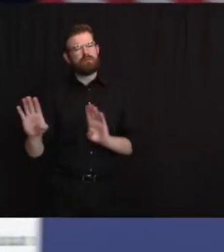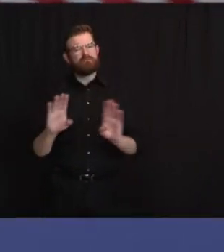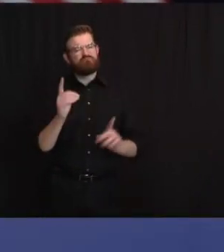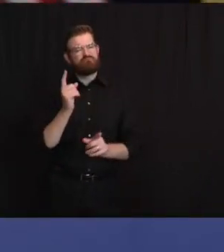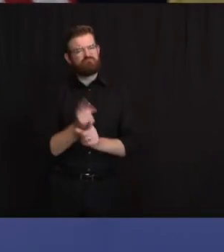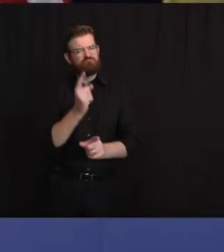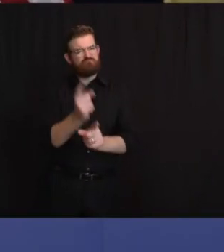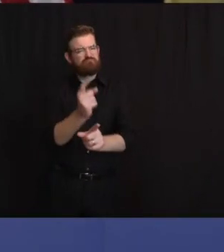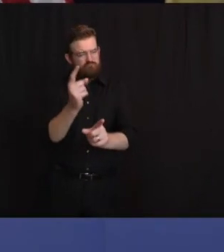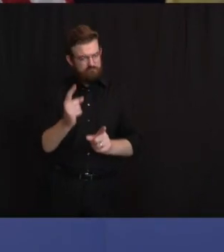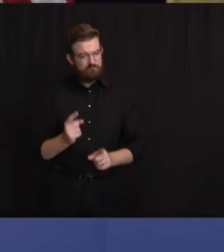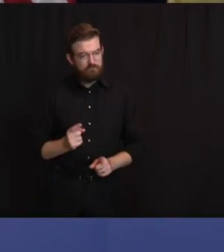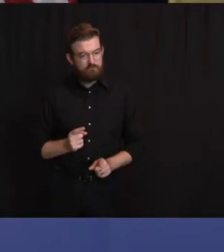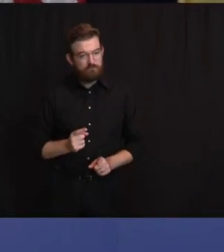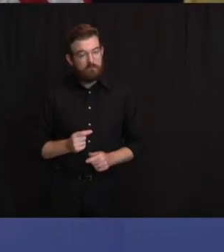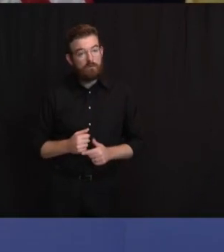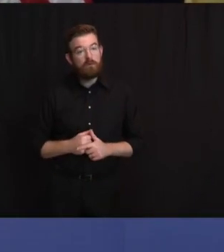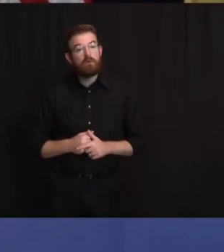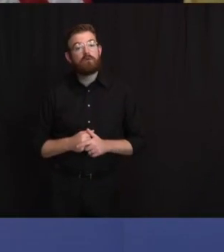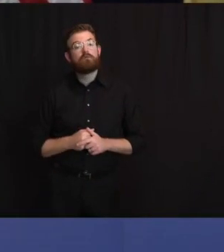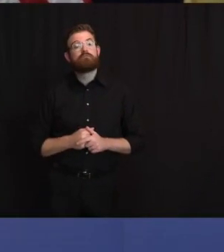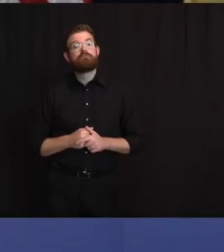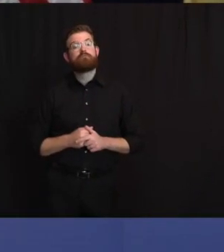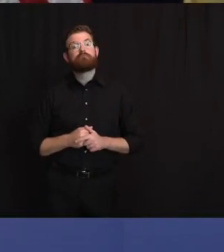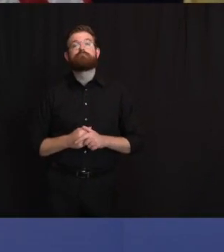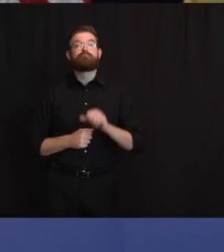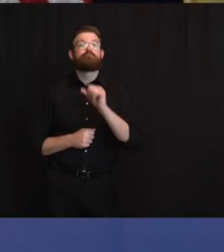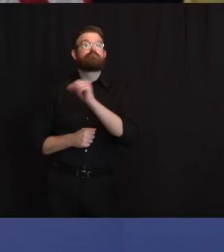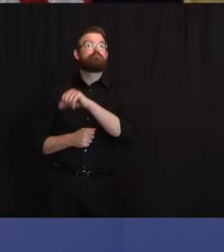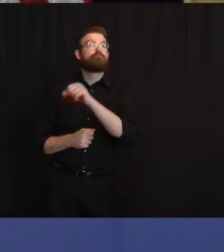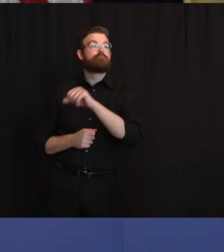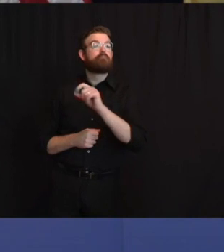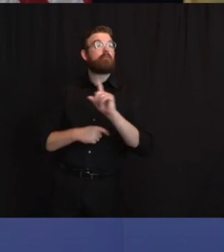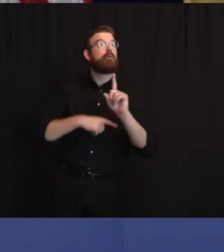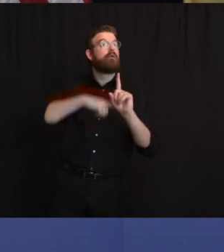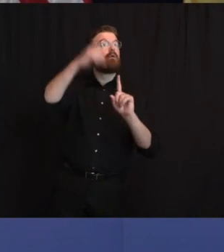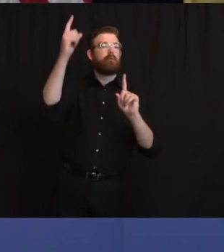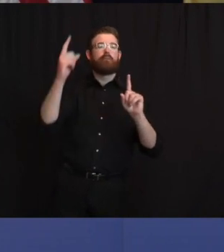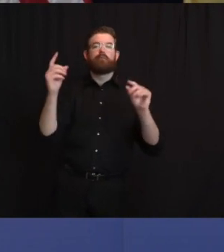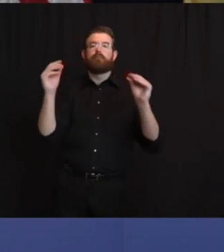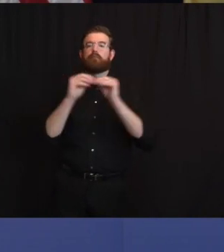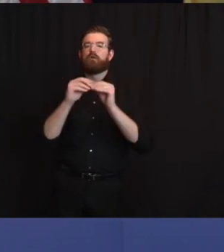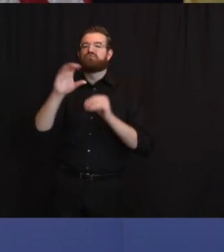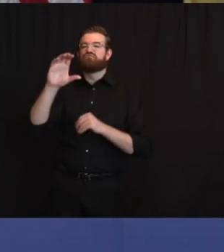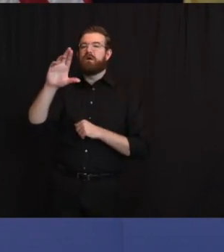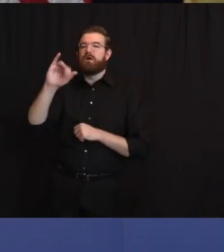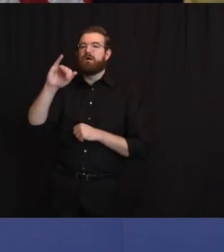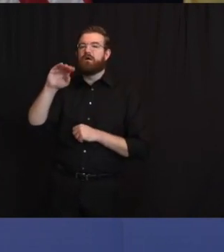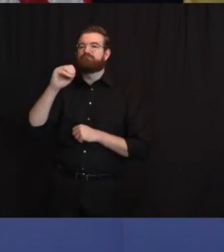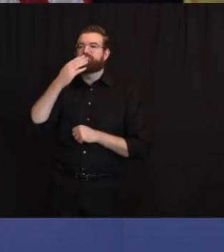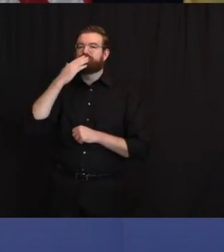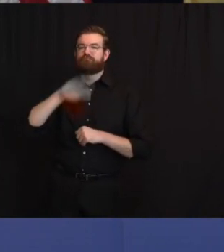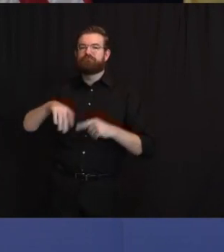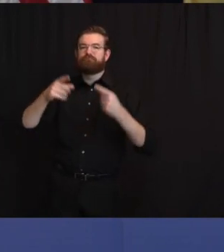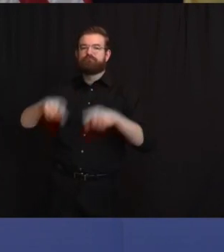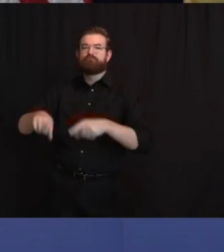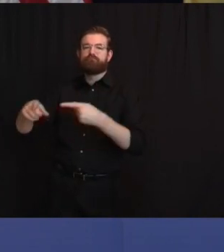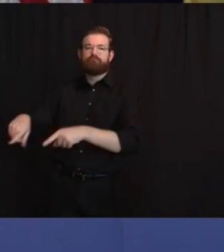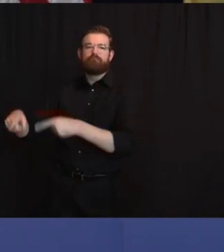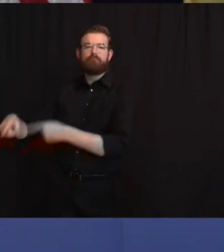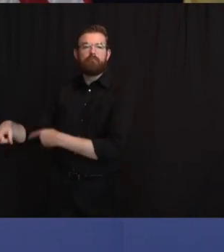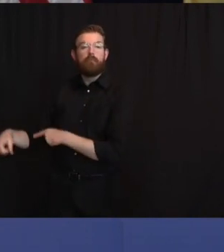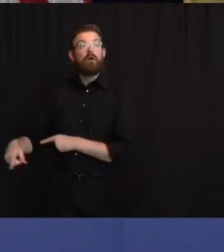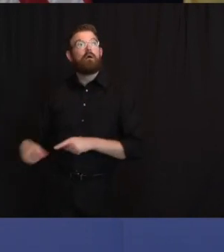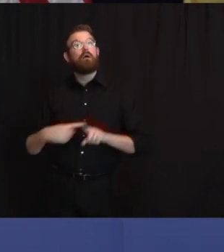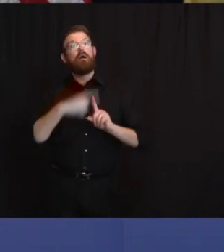several years has had a direct correlation with violent crime. So again, when it's this hot, people want to be outside,